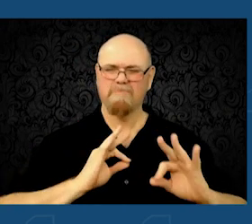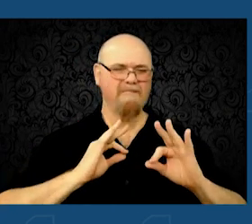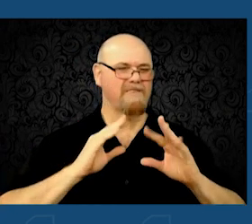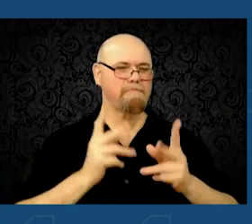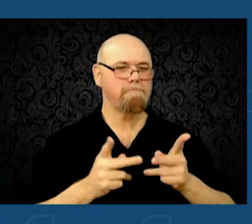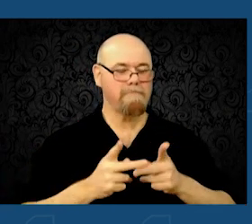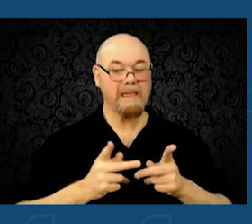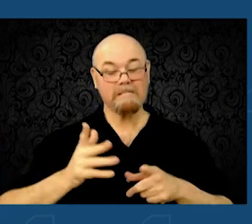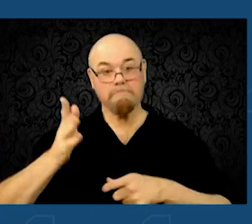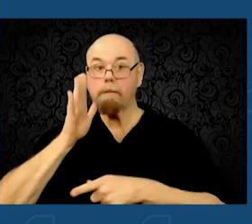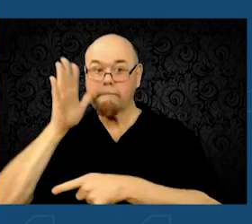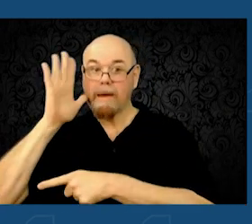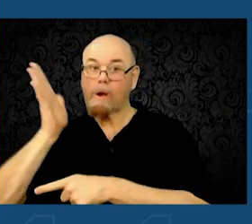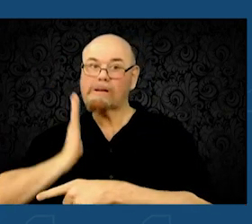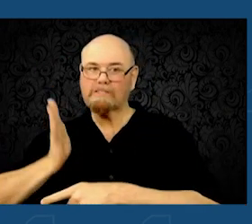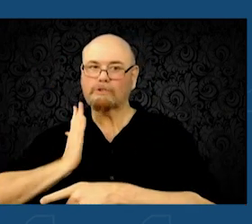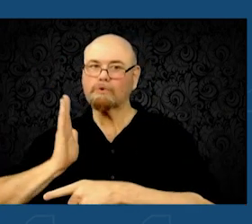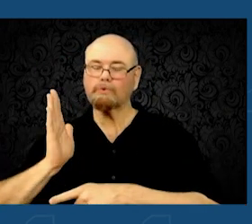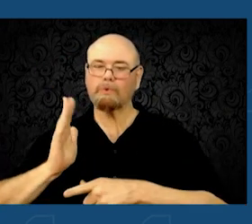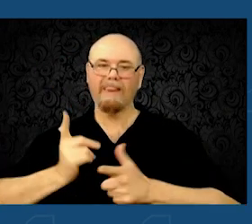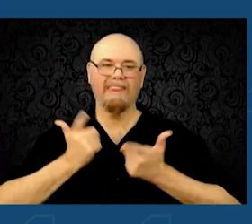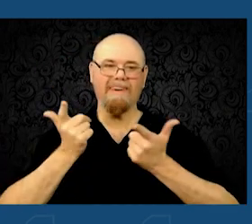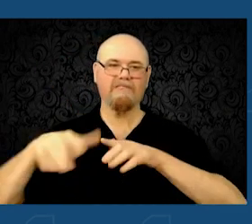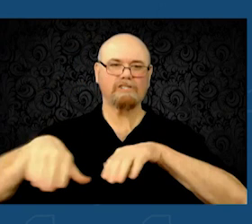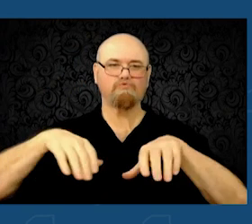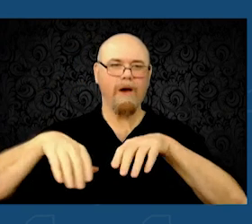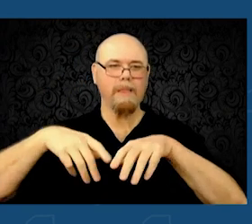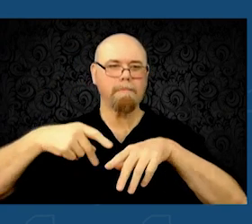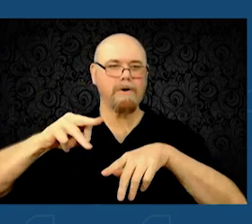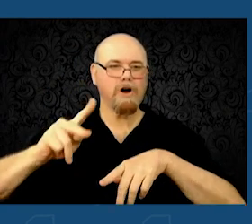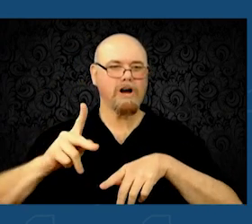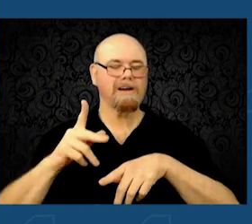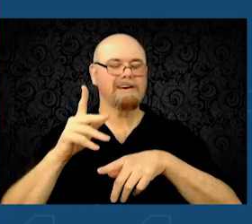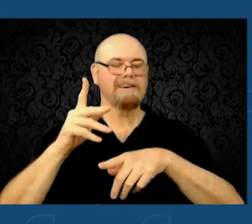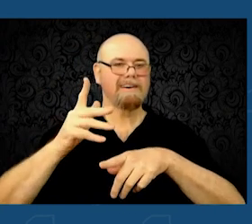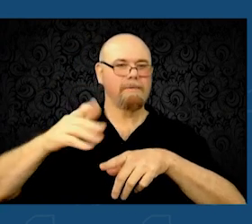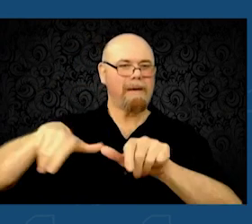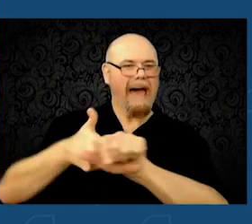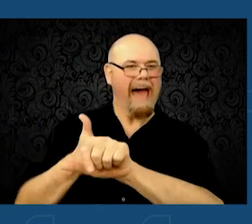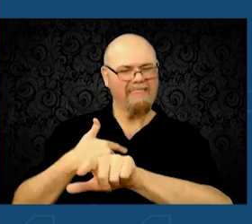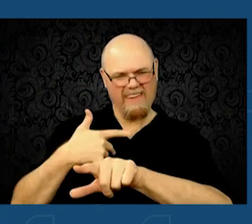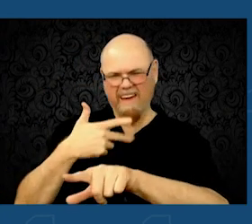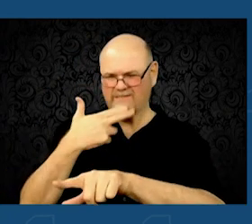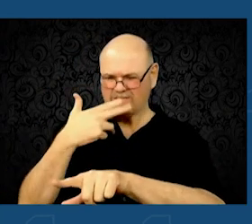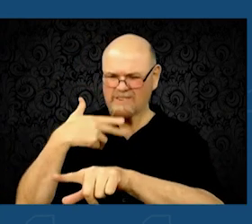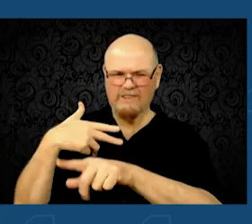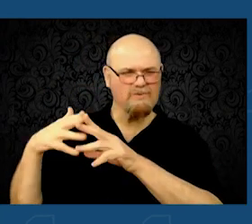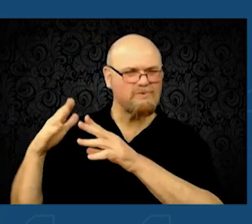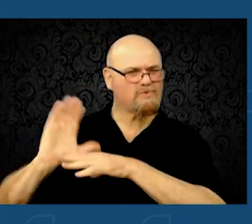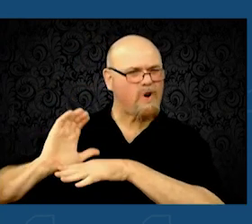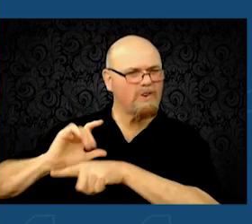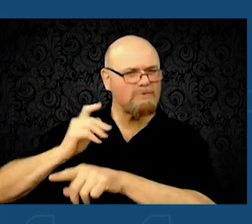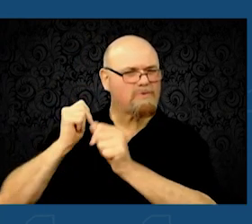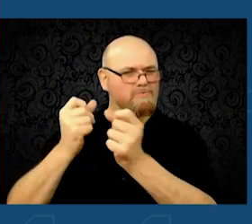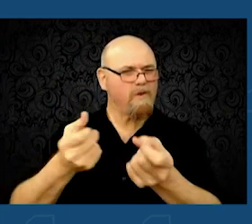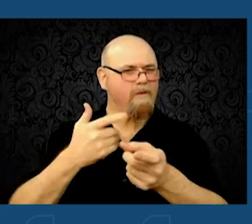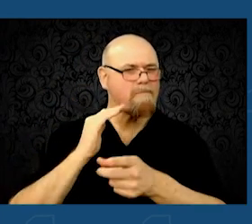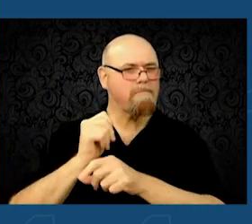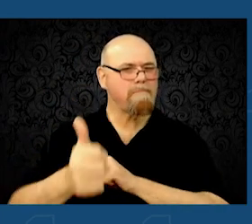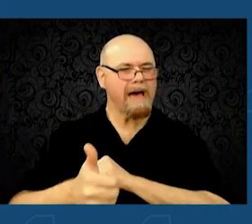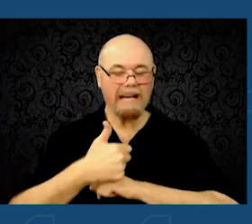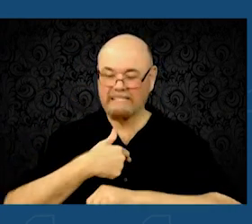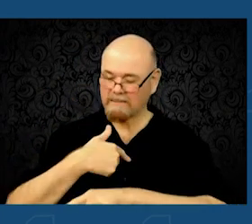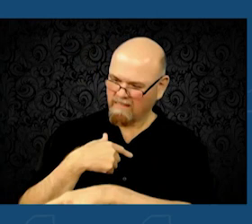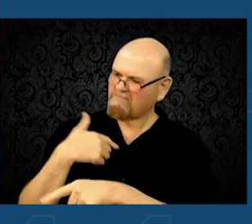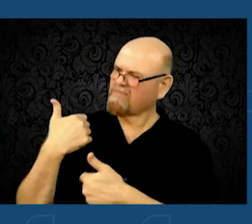park behind it, we drove past the little church that had been the gathering place of the Puerto Rican community